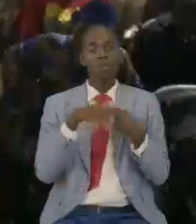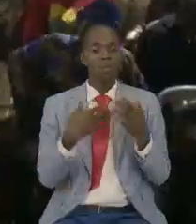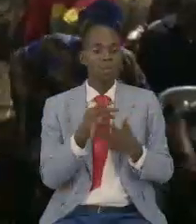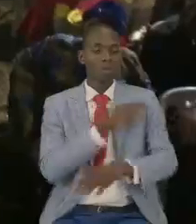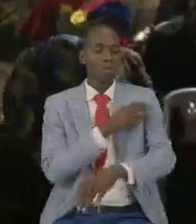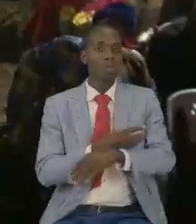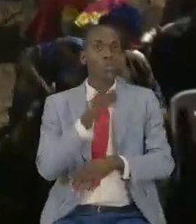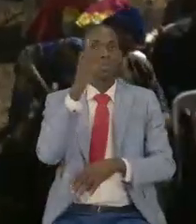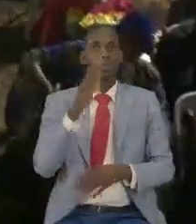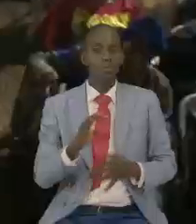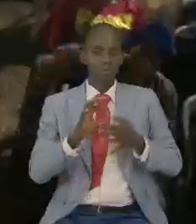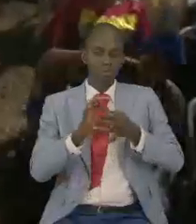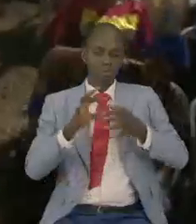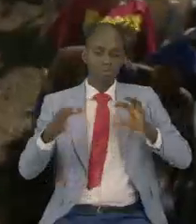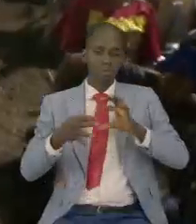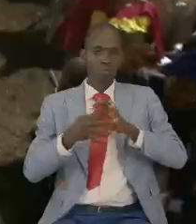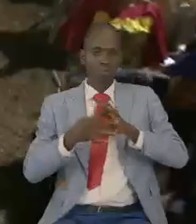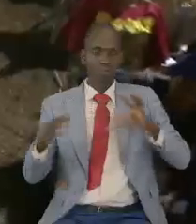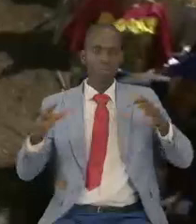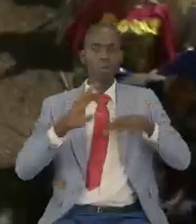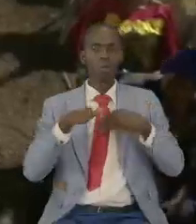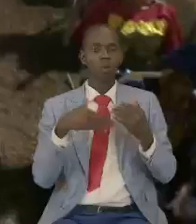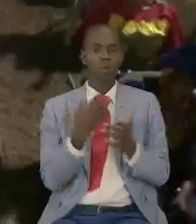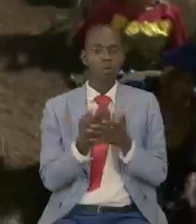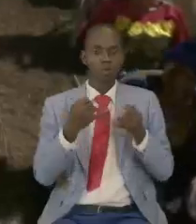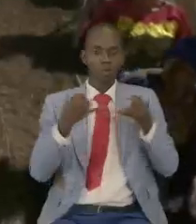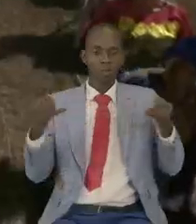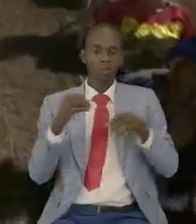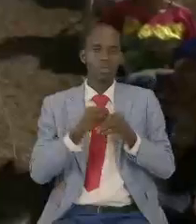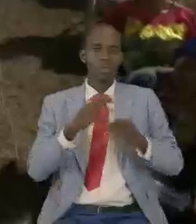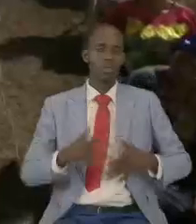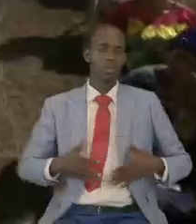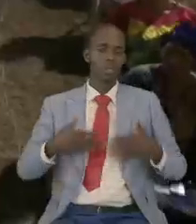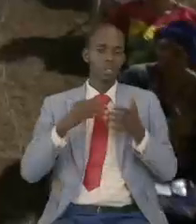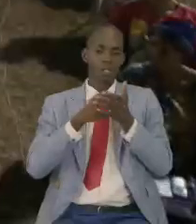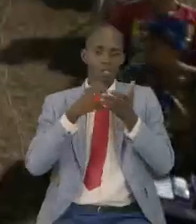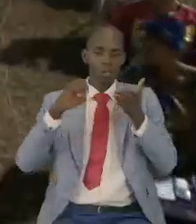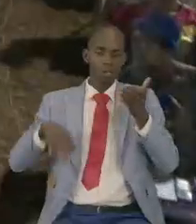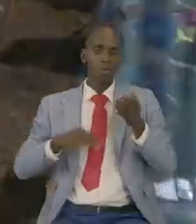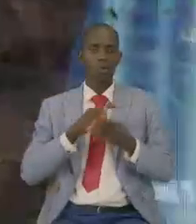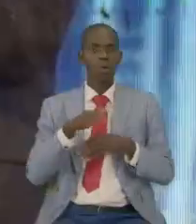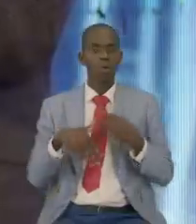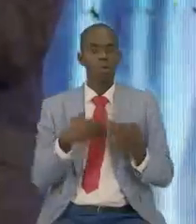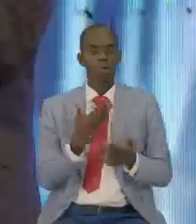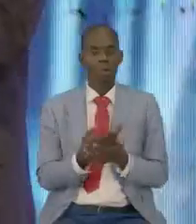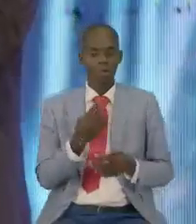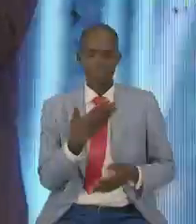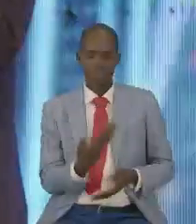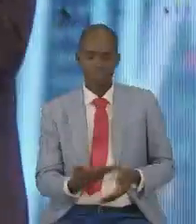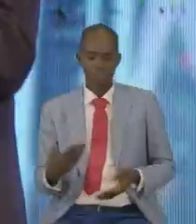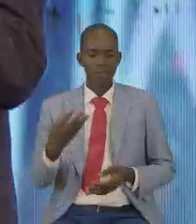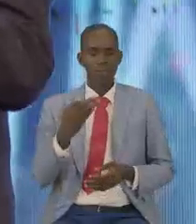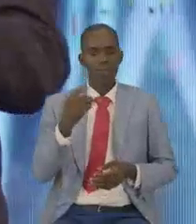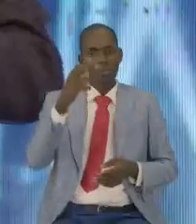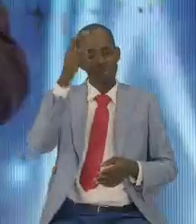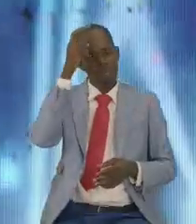life, removing all those properties of the devil on your soul, on your spirit, on